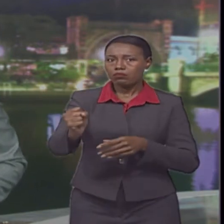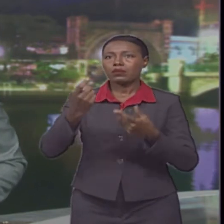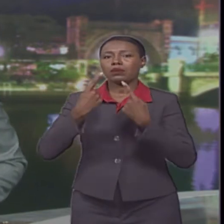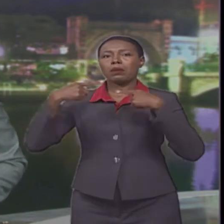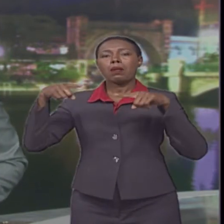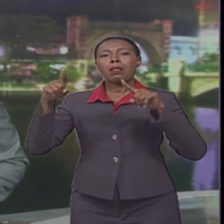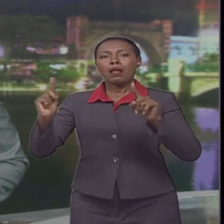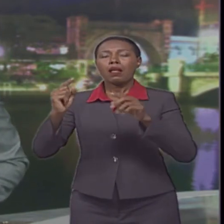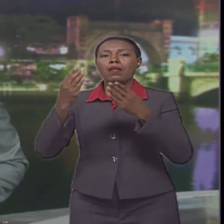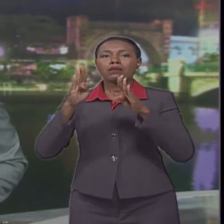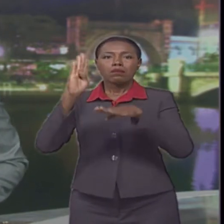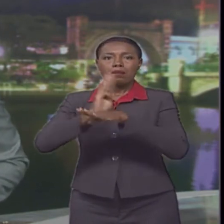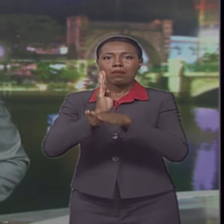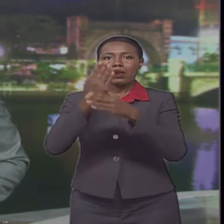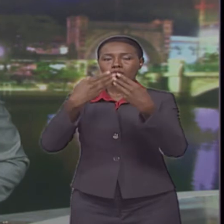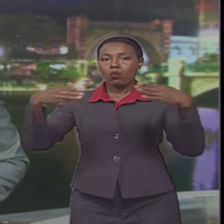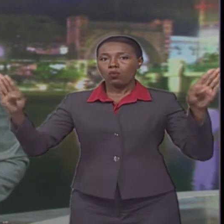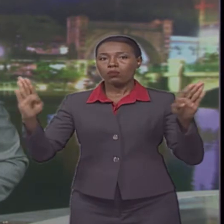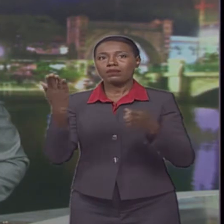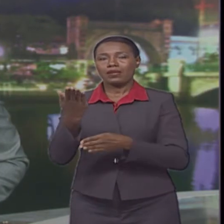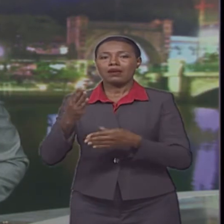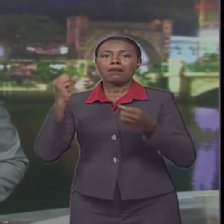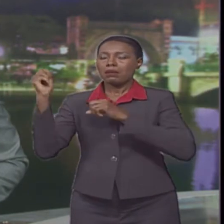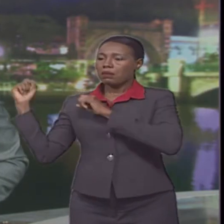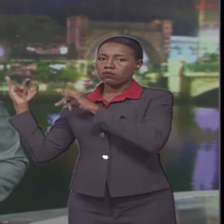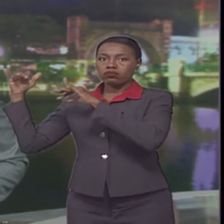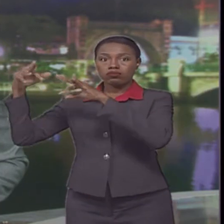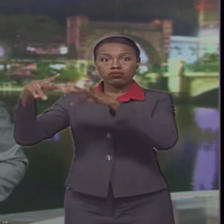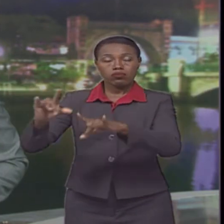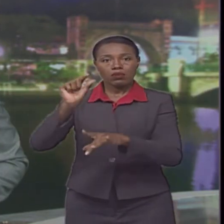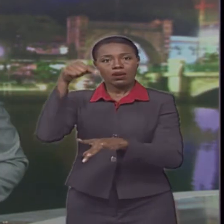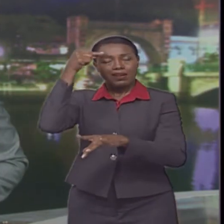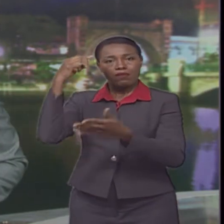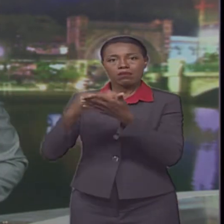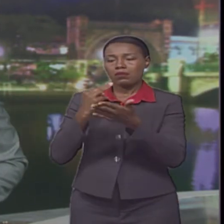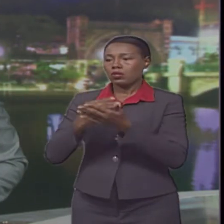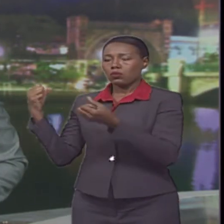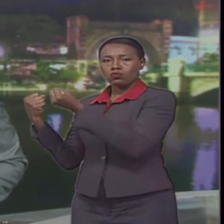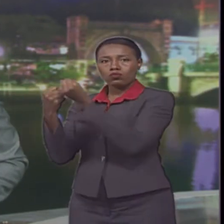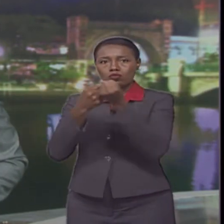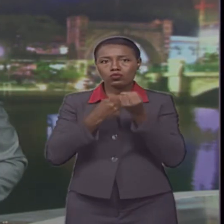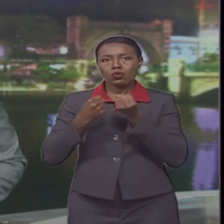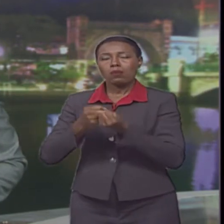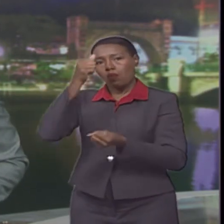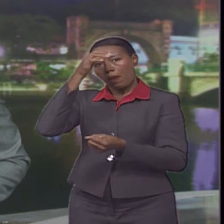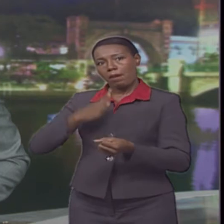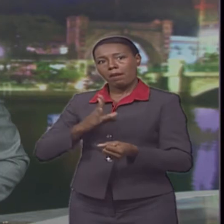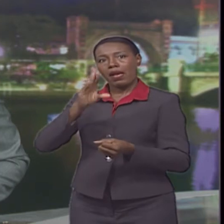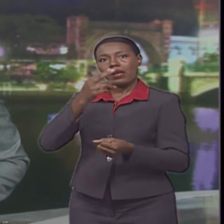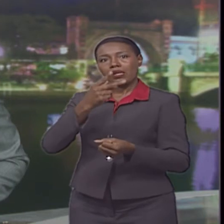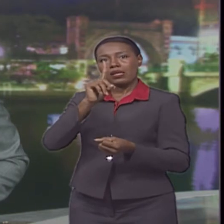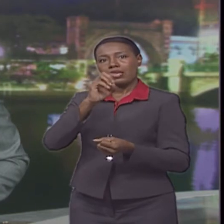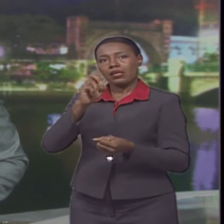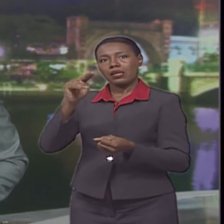constituency branch office in St. Joseph. Scores of party supporters as well as government ministers showed their support for candidate Dennis Holder as